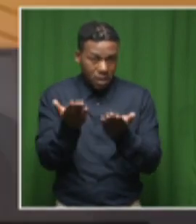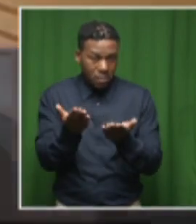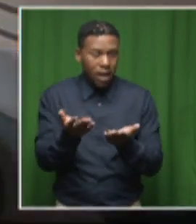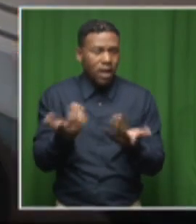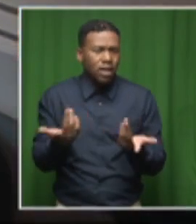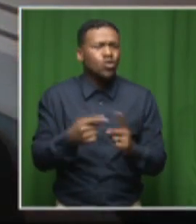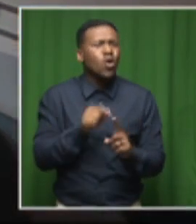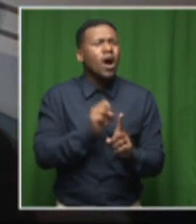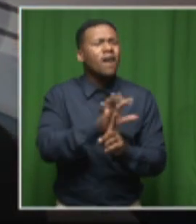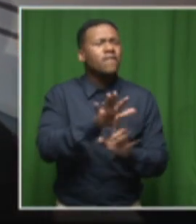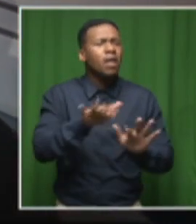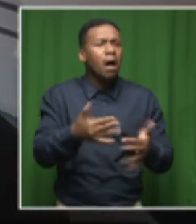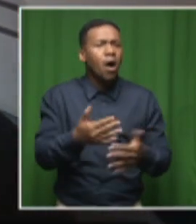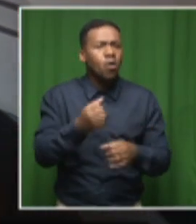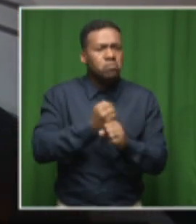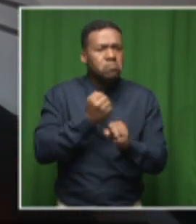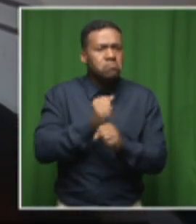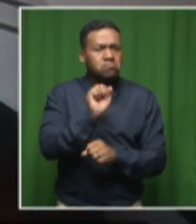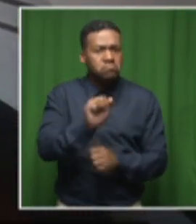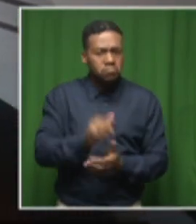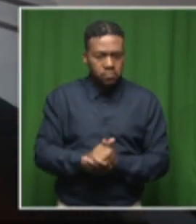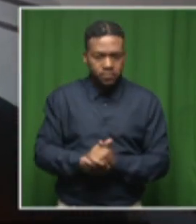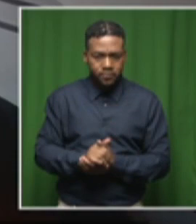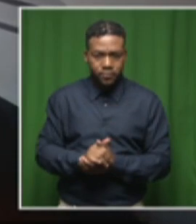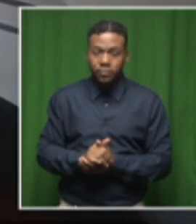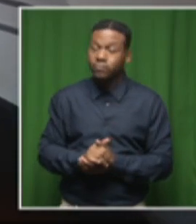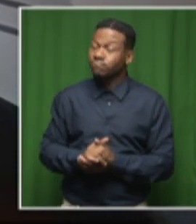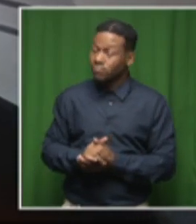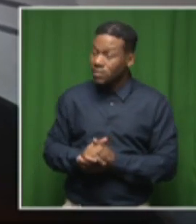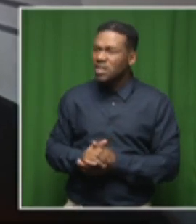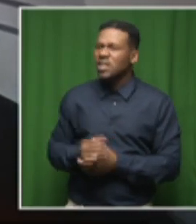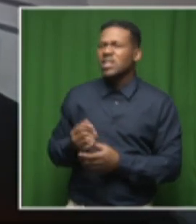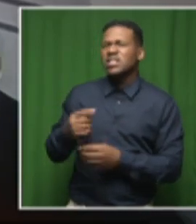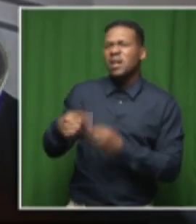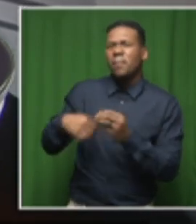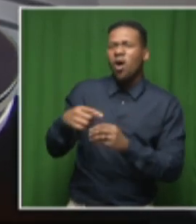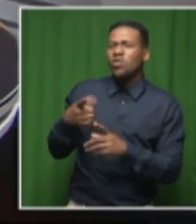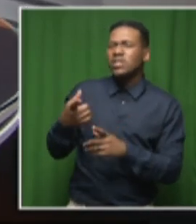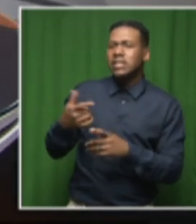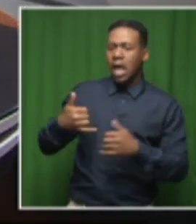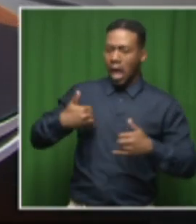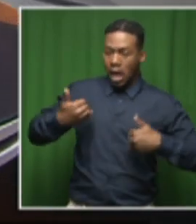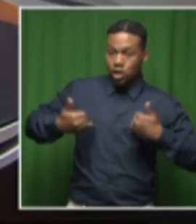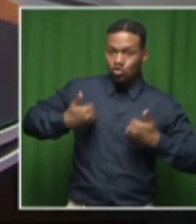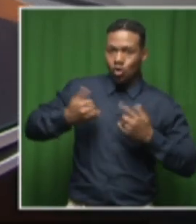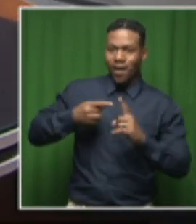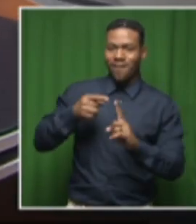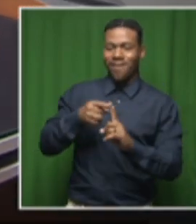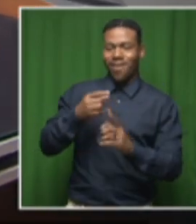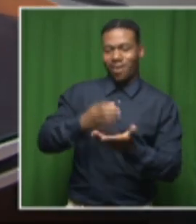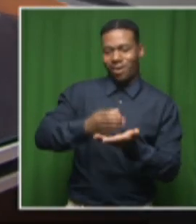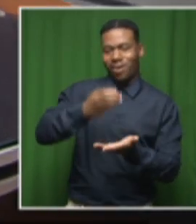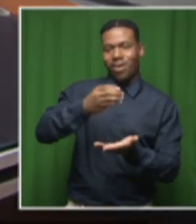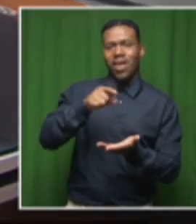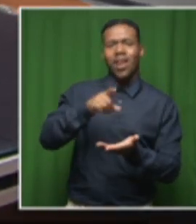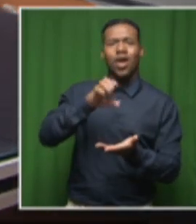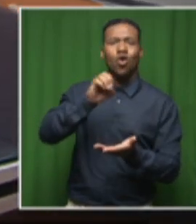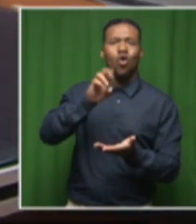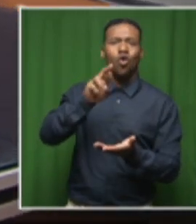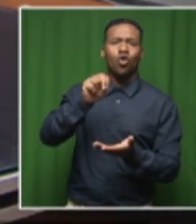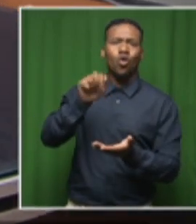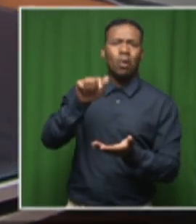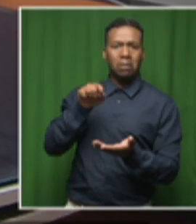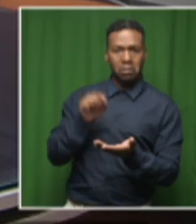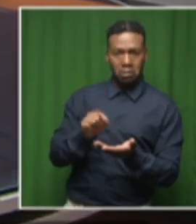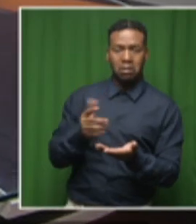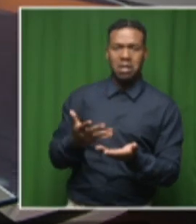of your products? So it's more around the enjoyment of the brand. So it means that our consumers are not really enjoying the full